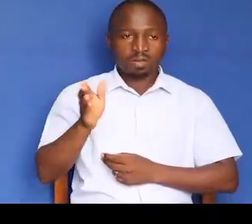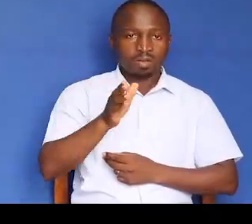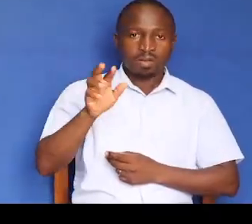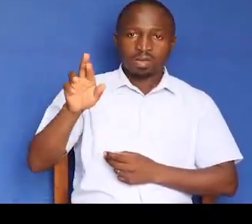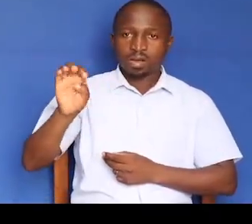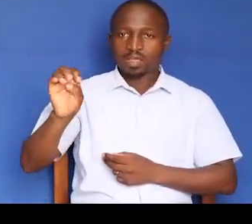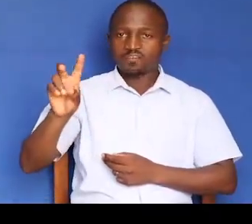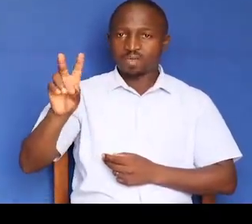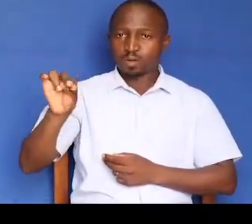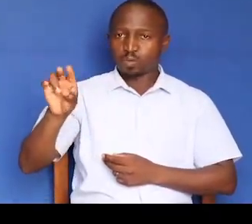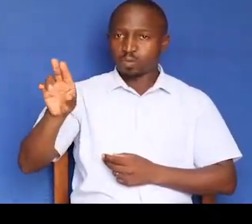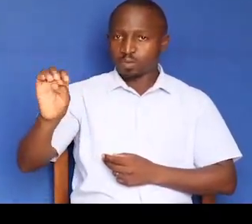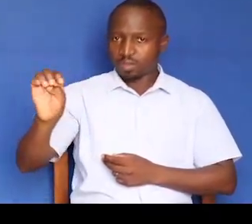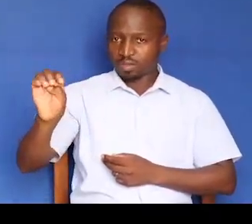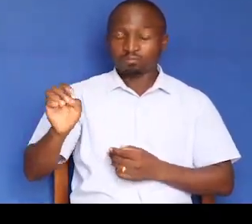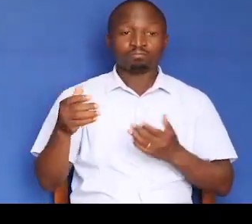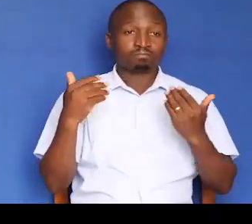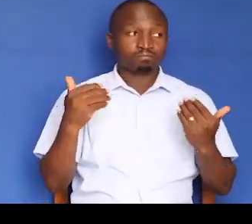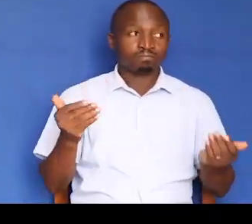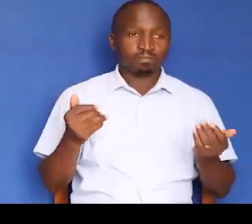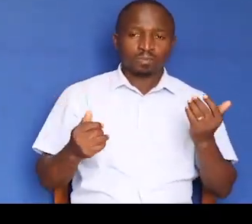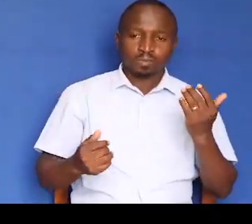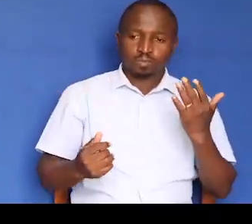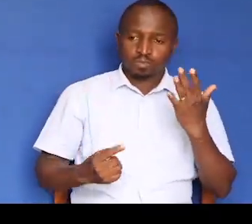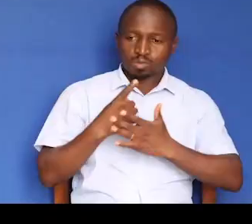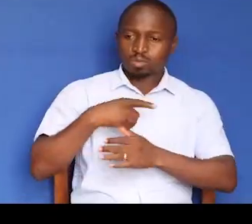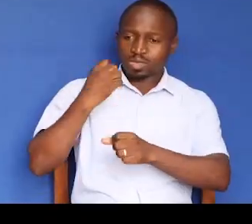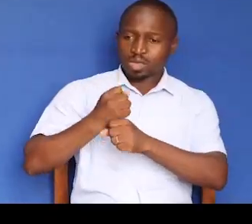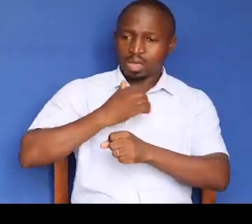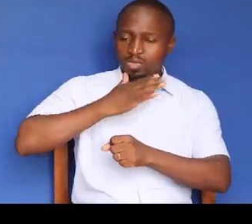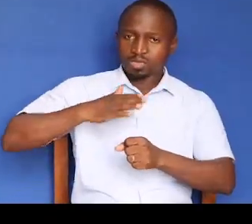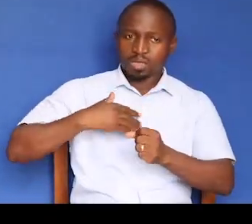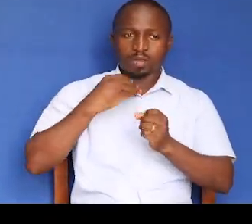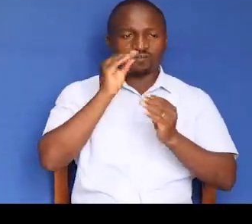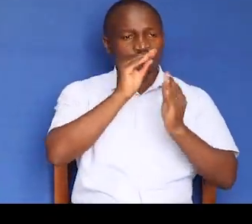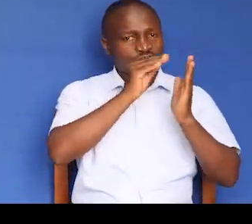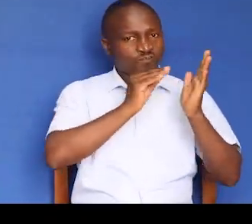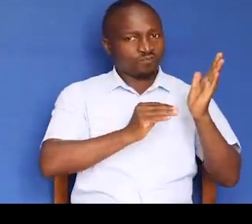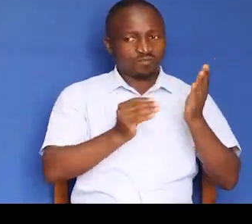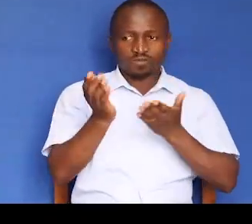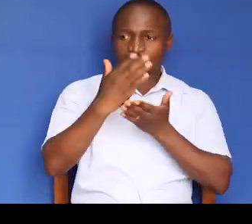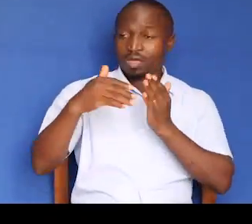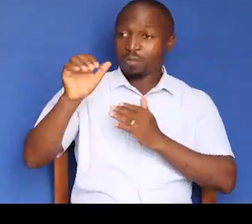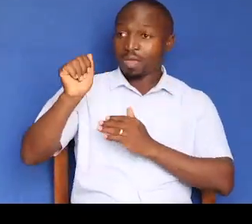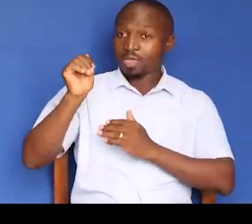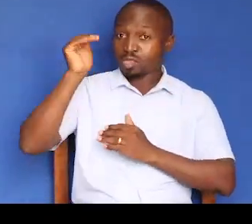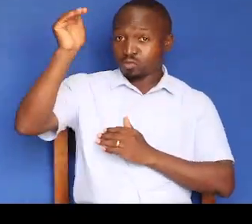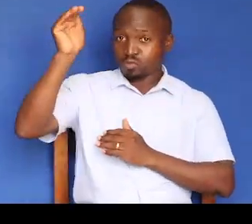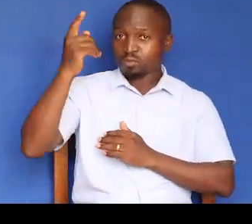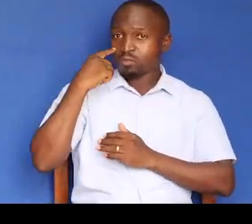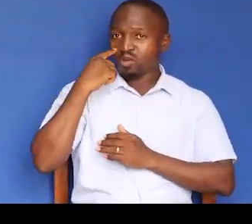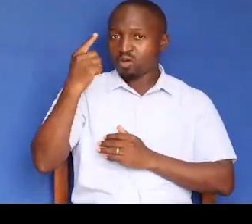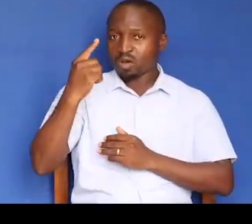is marginal revenue. So from our workings, of part A,